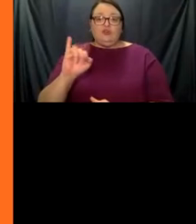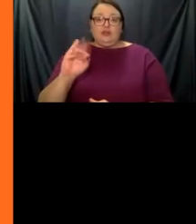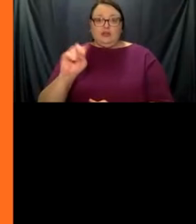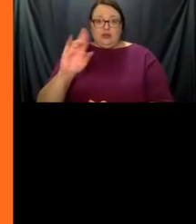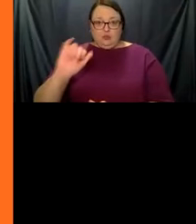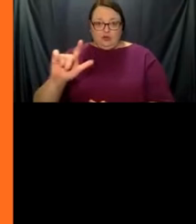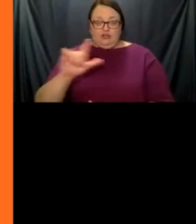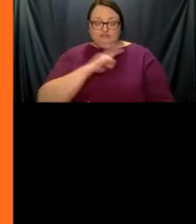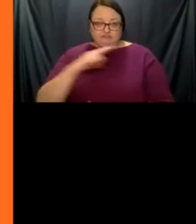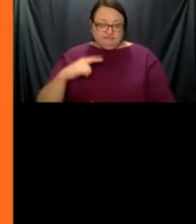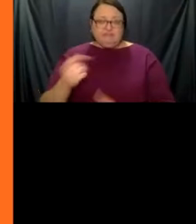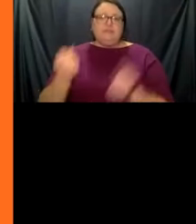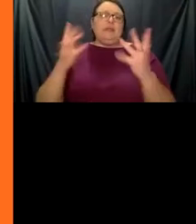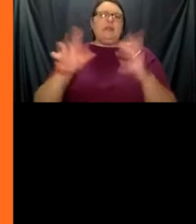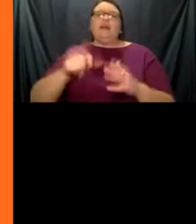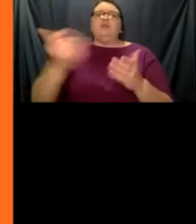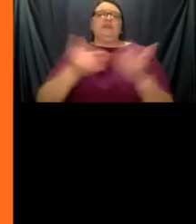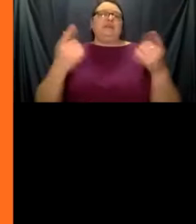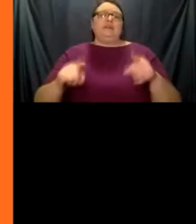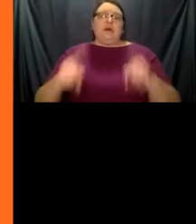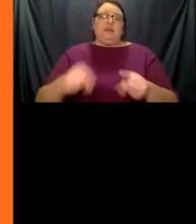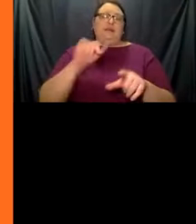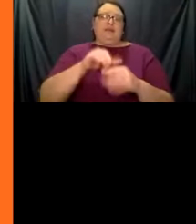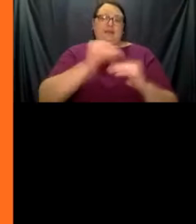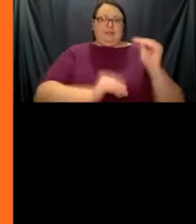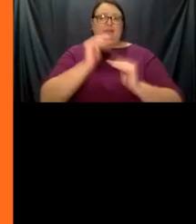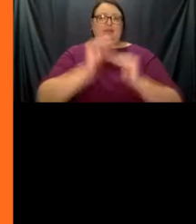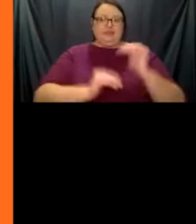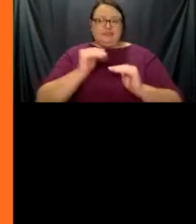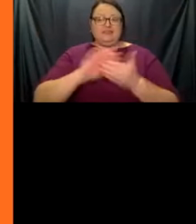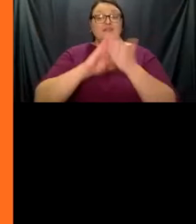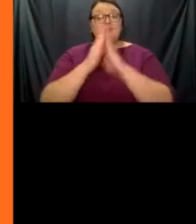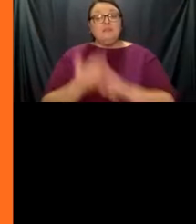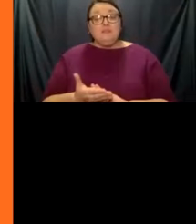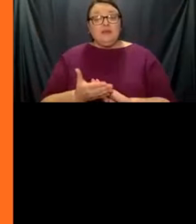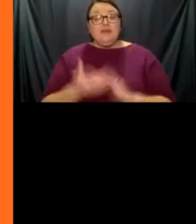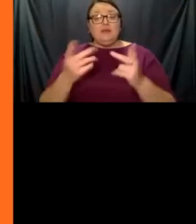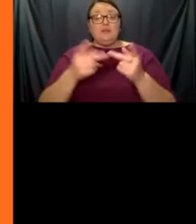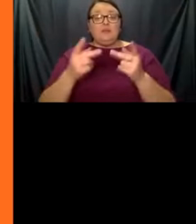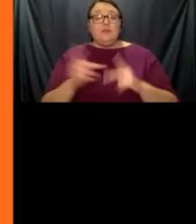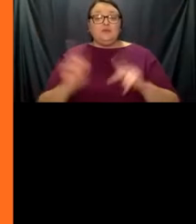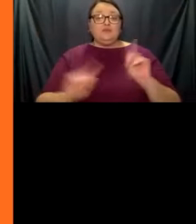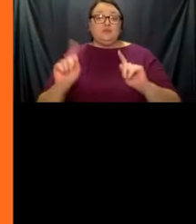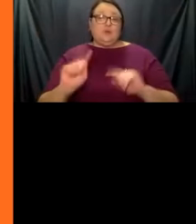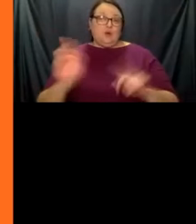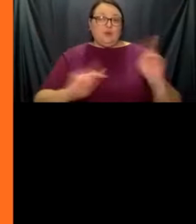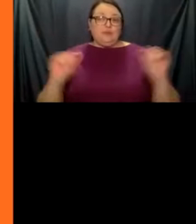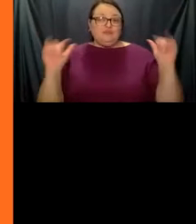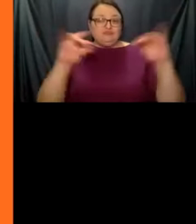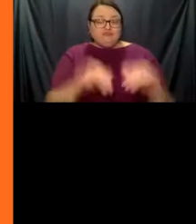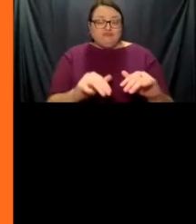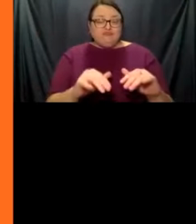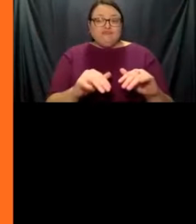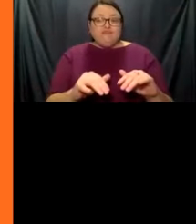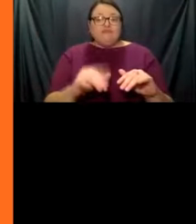And so many other things. It became a place where people could go for